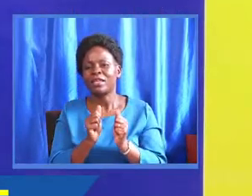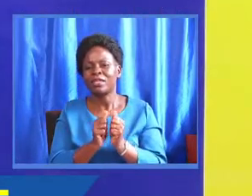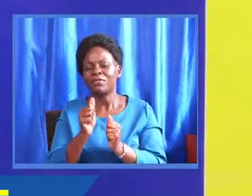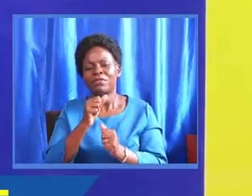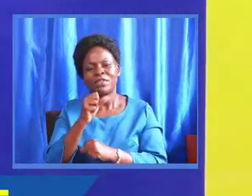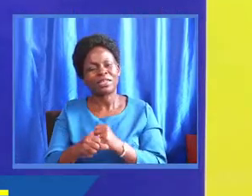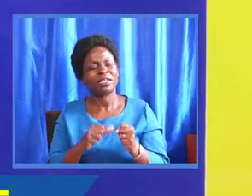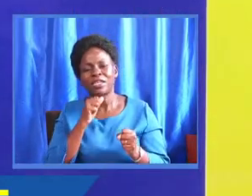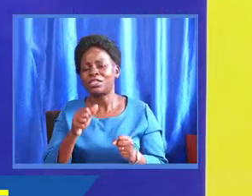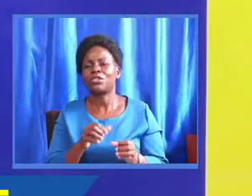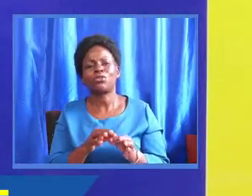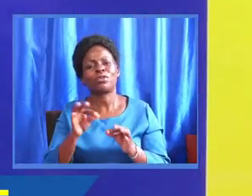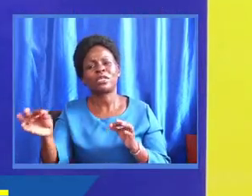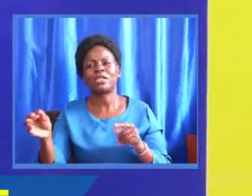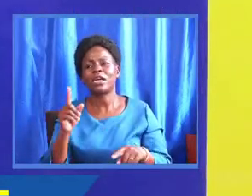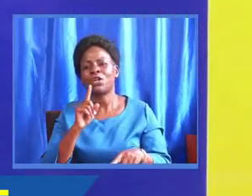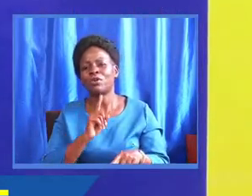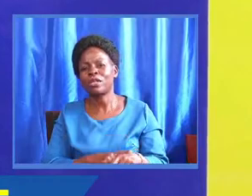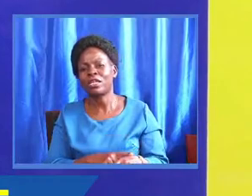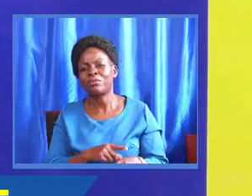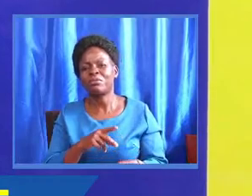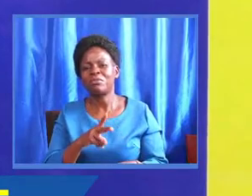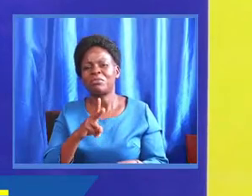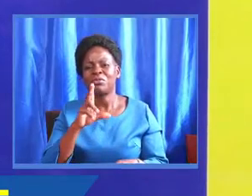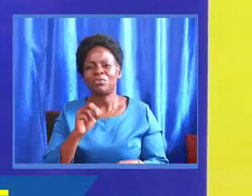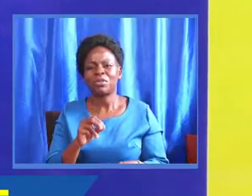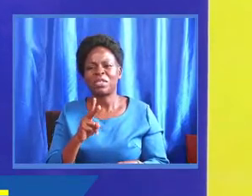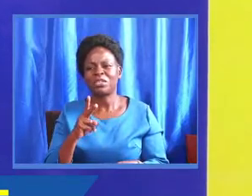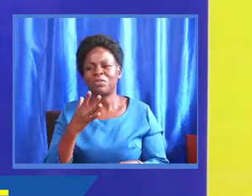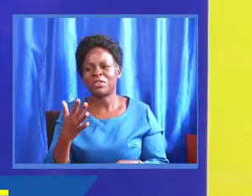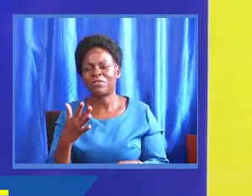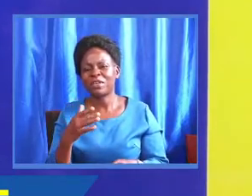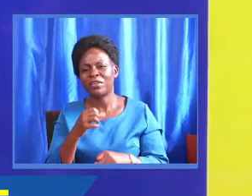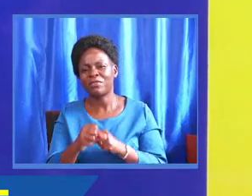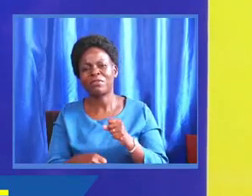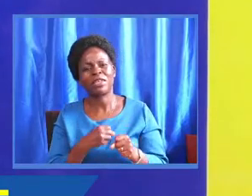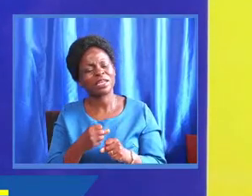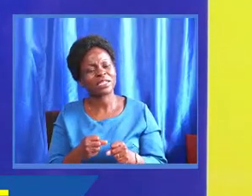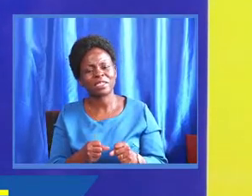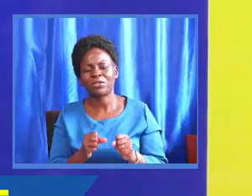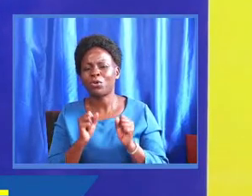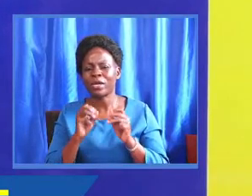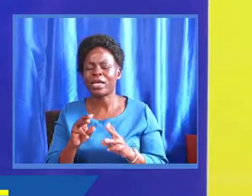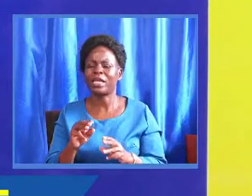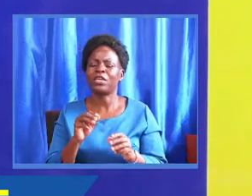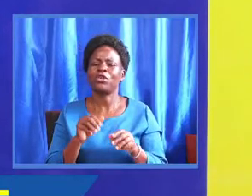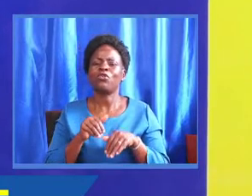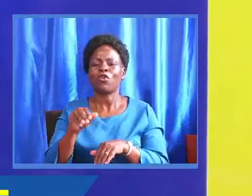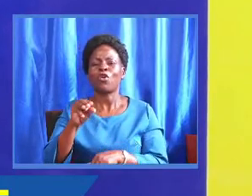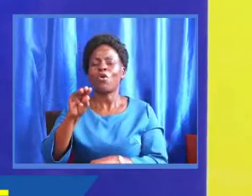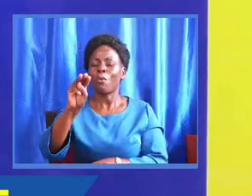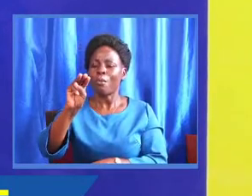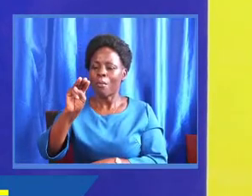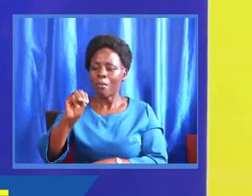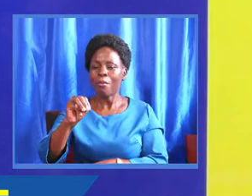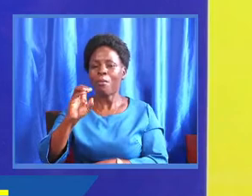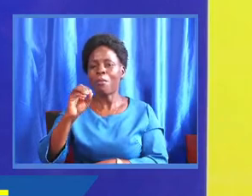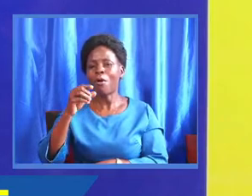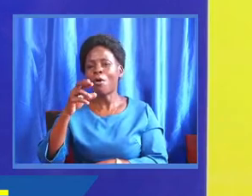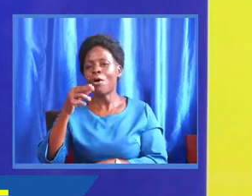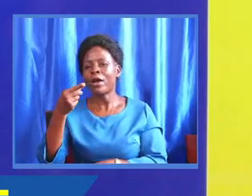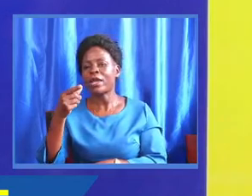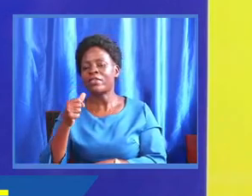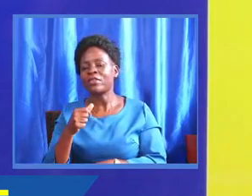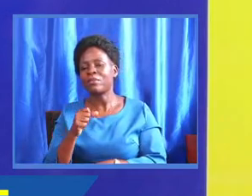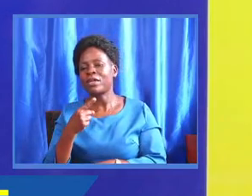time. You know, 20, 25 year mortgage in Europe is quite common. Because I remember about my first house